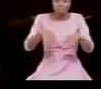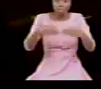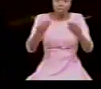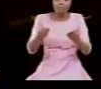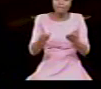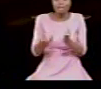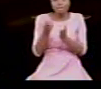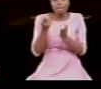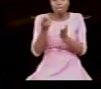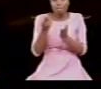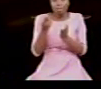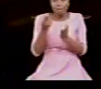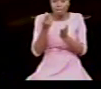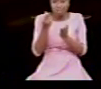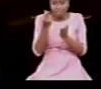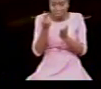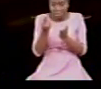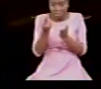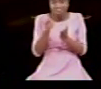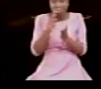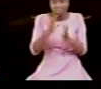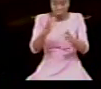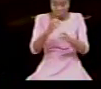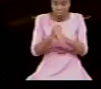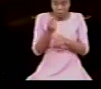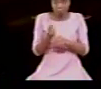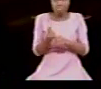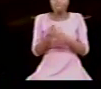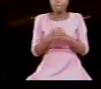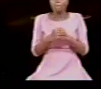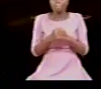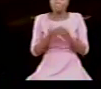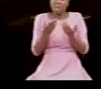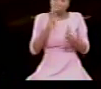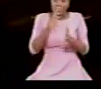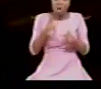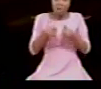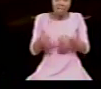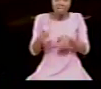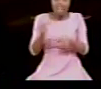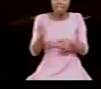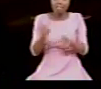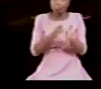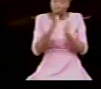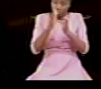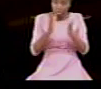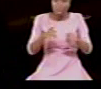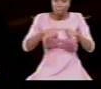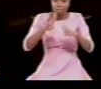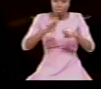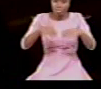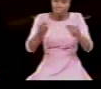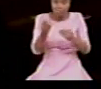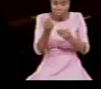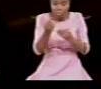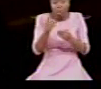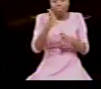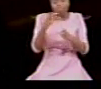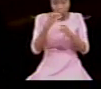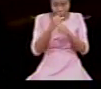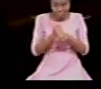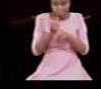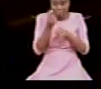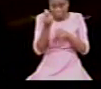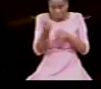sparingly. You also reap. Though you are born again, you are a Christian, but you are giving sparingly, you will live sparingly. You